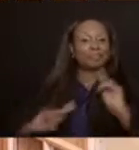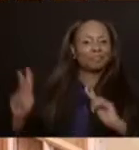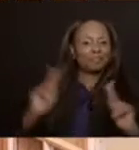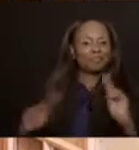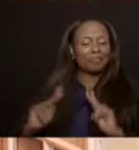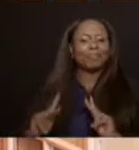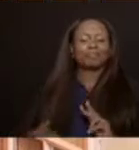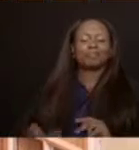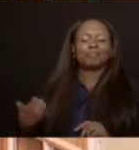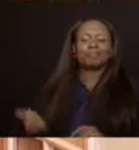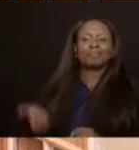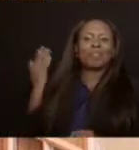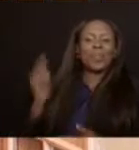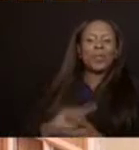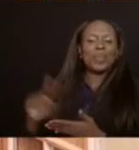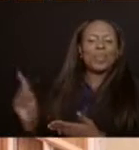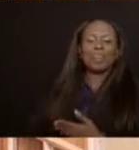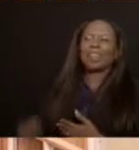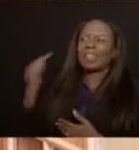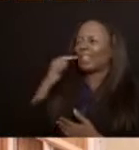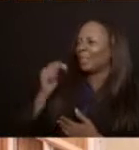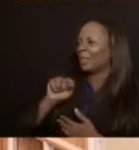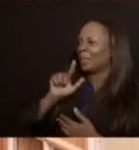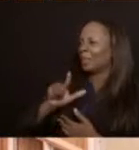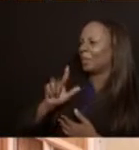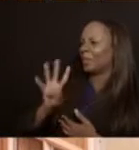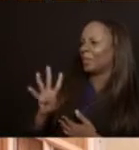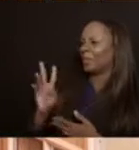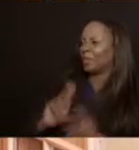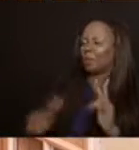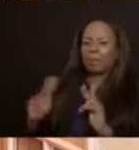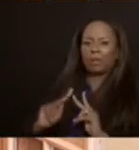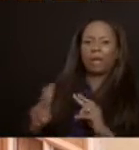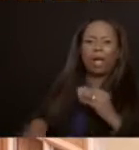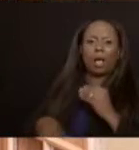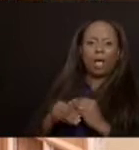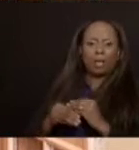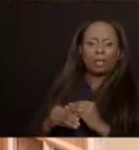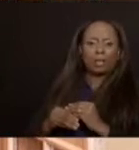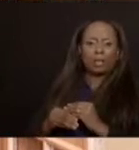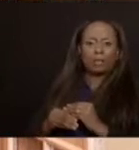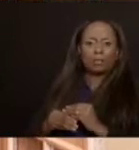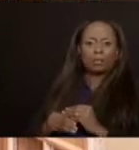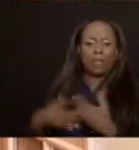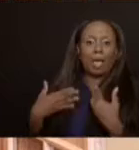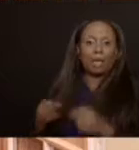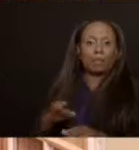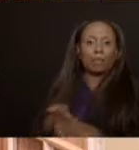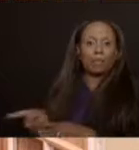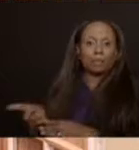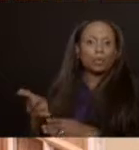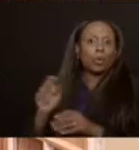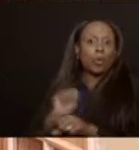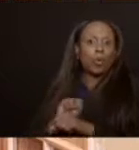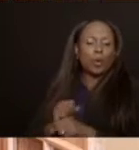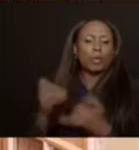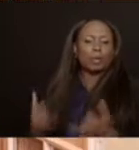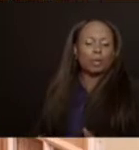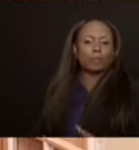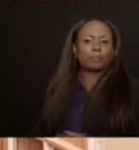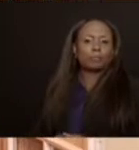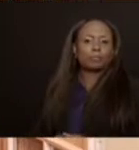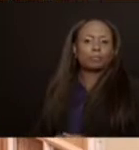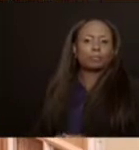now. I think we have at least 24 persons working now at 5 o'clock this evening, and that does not include a number